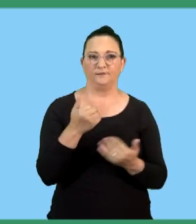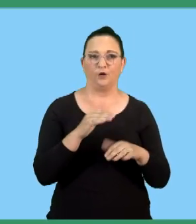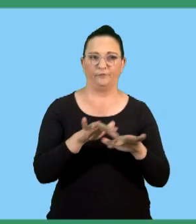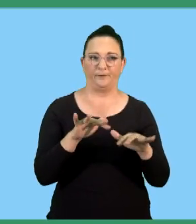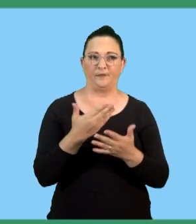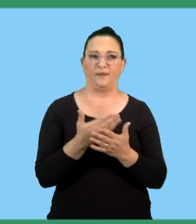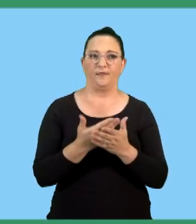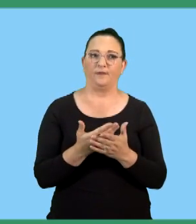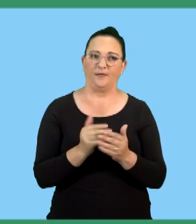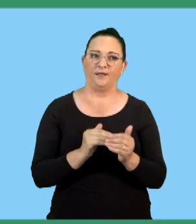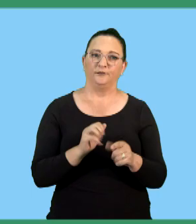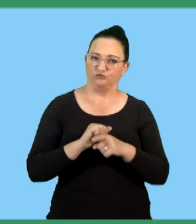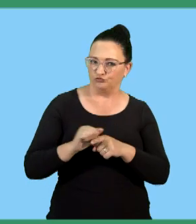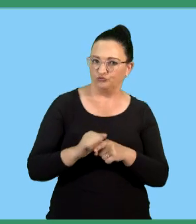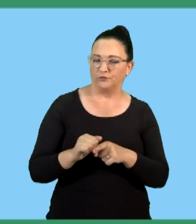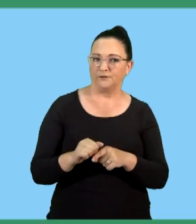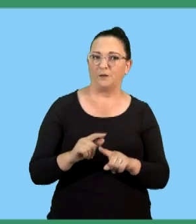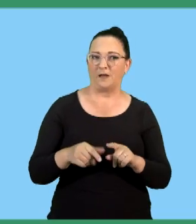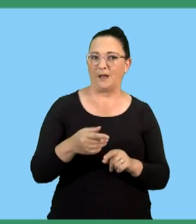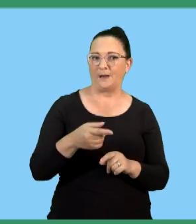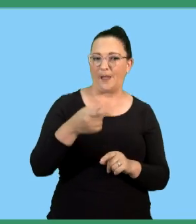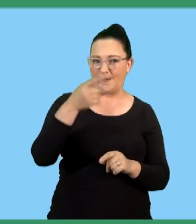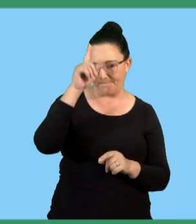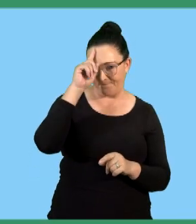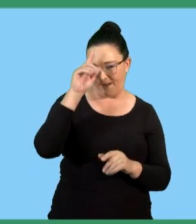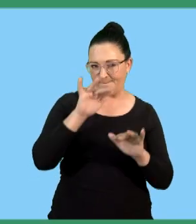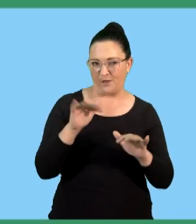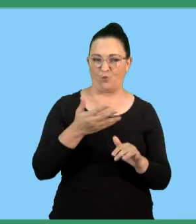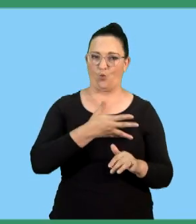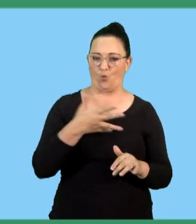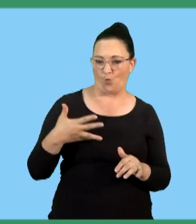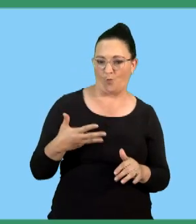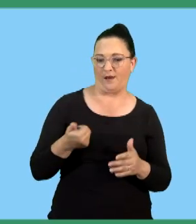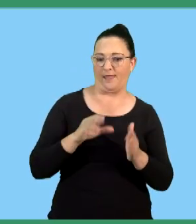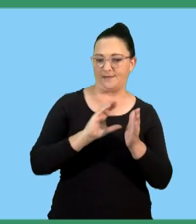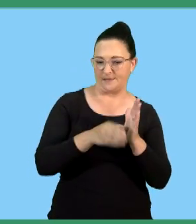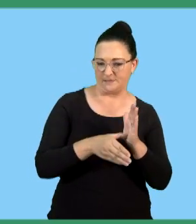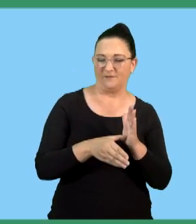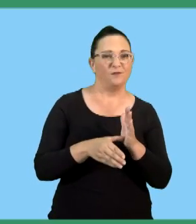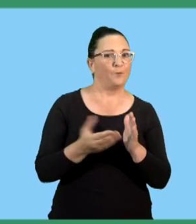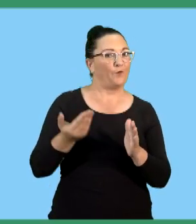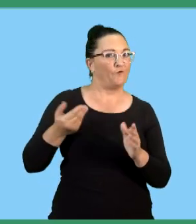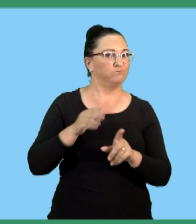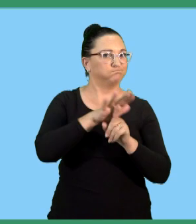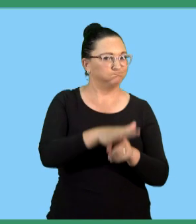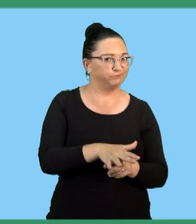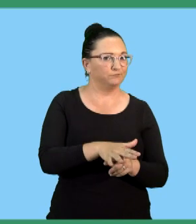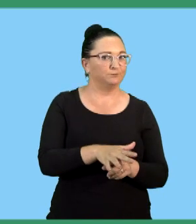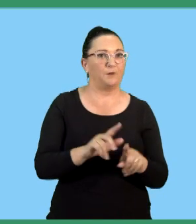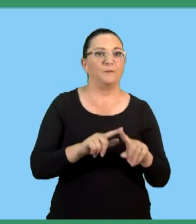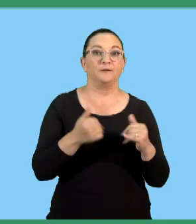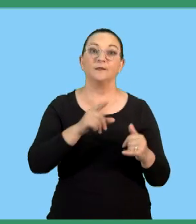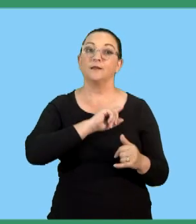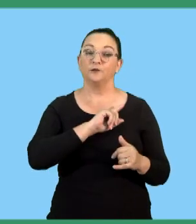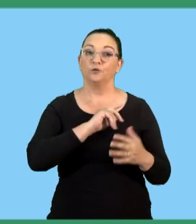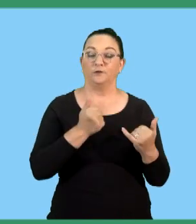Right, so that's what used to happen in the past. Black people, women, people living with disabilities were discriminated against. So the whole